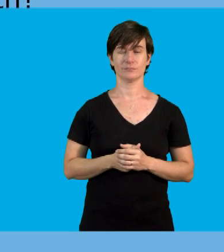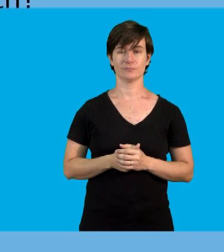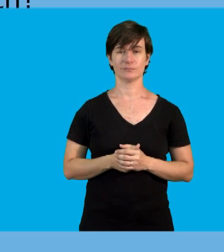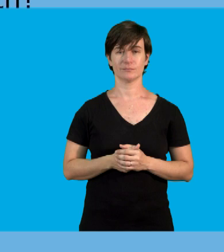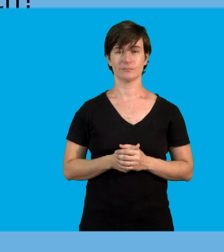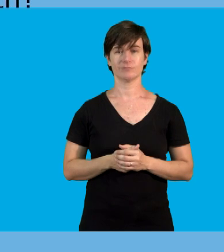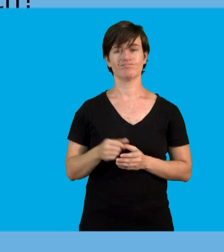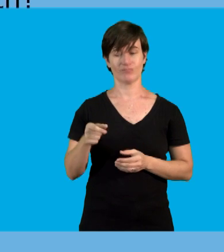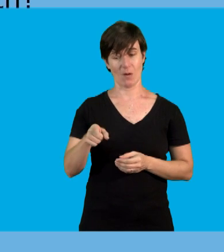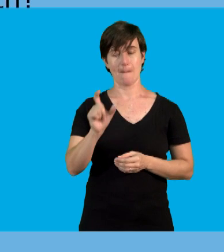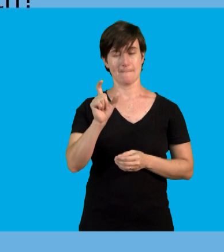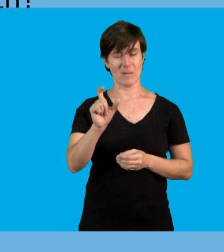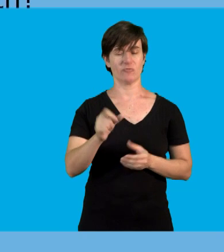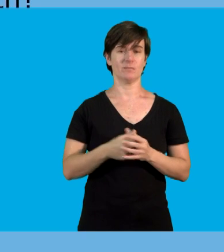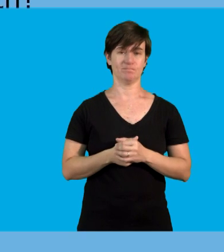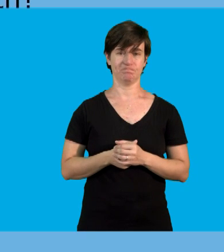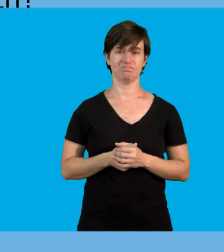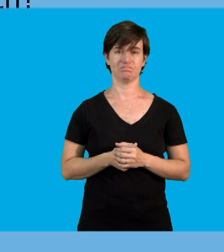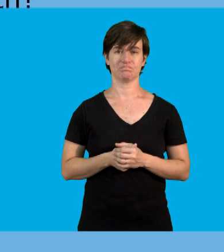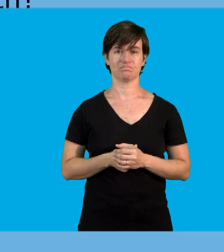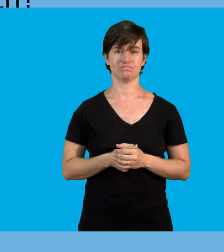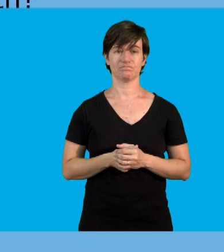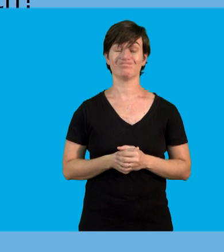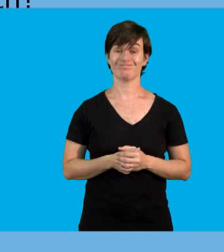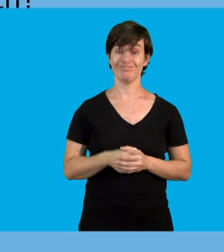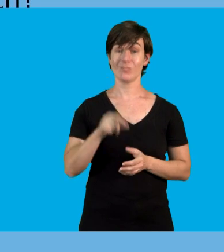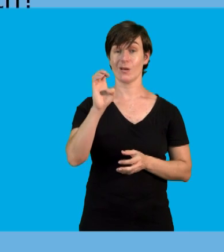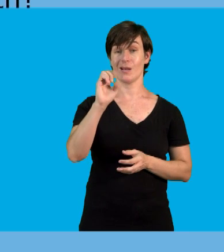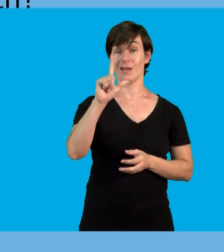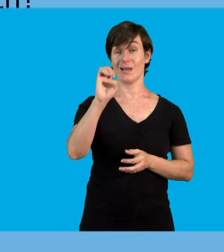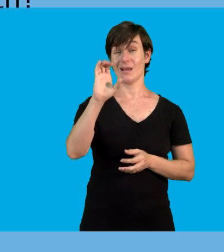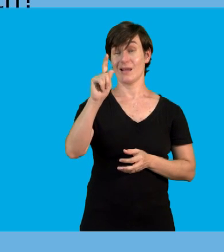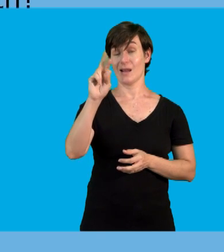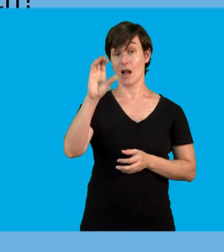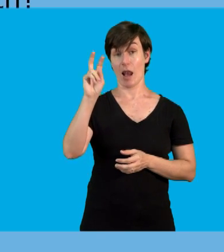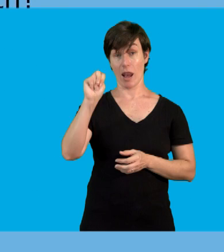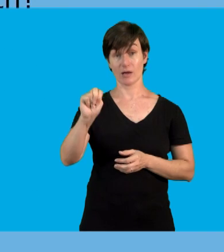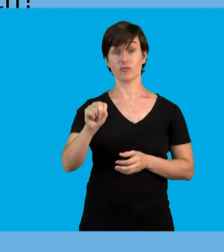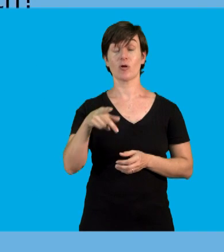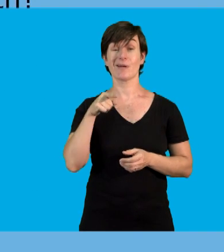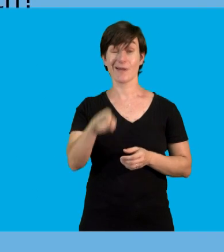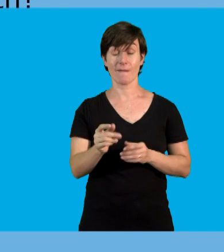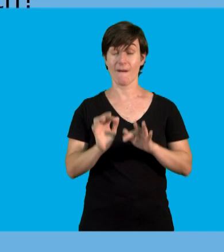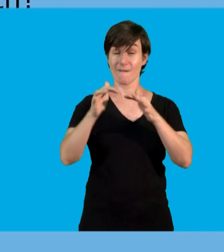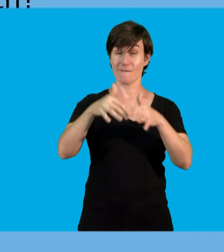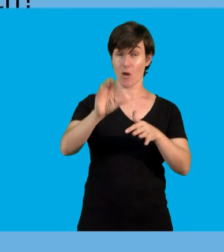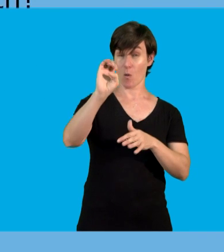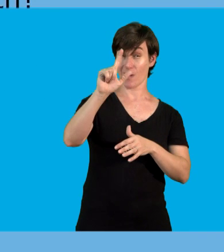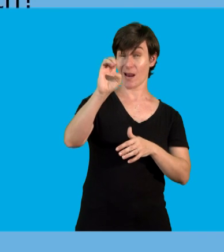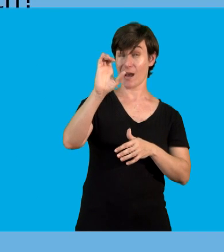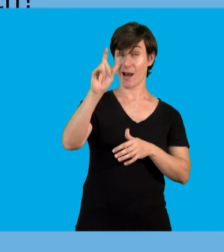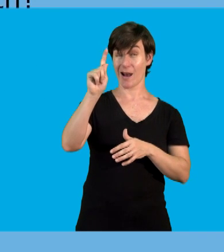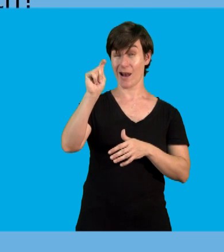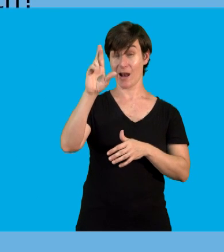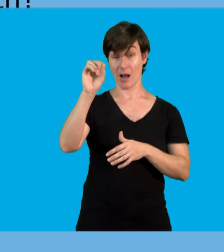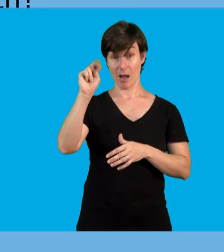To the positive terminal of a battery in an external circuit. So the electron current involves the flow of electrons